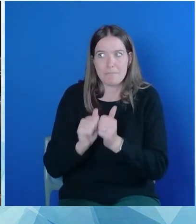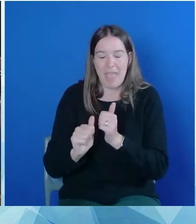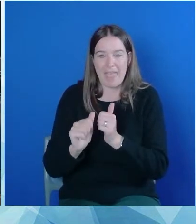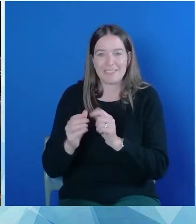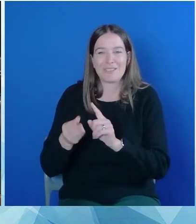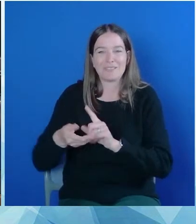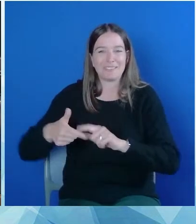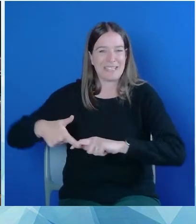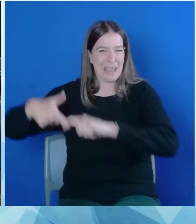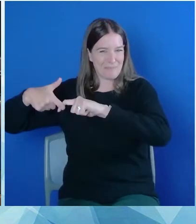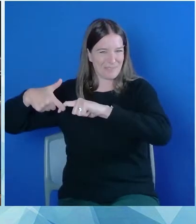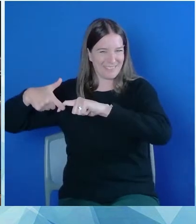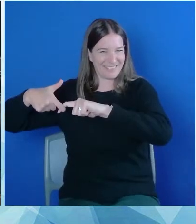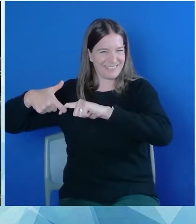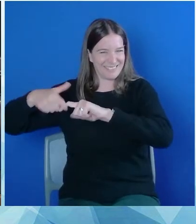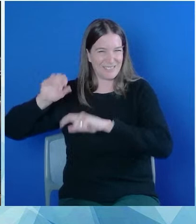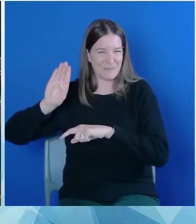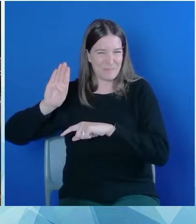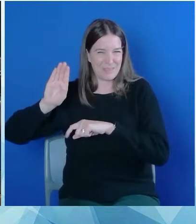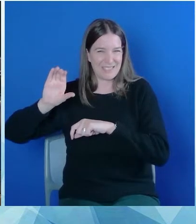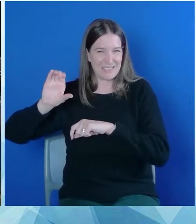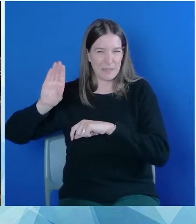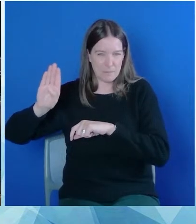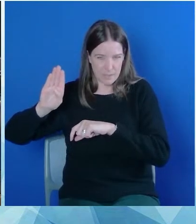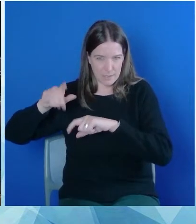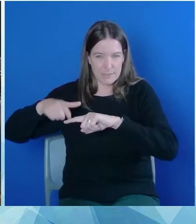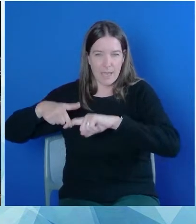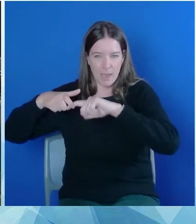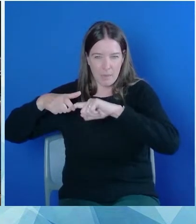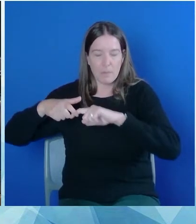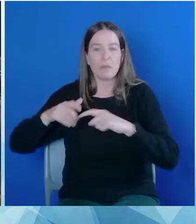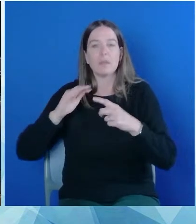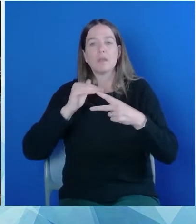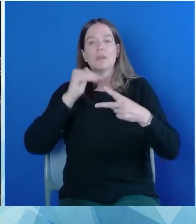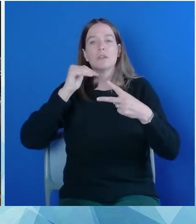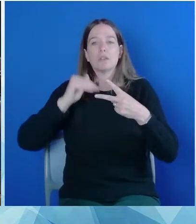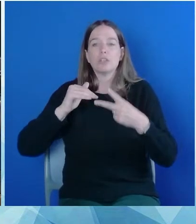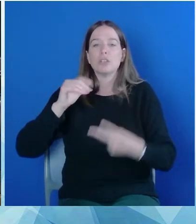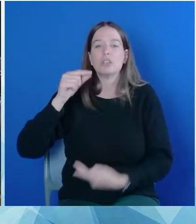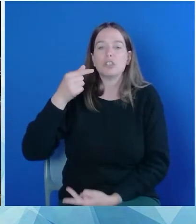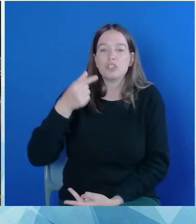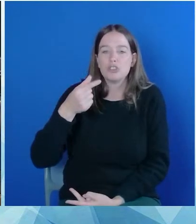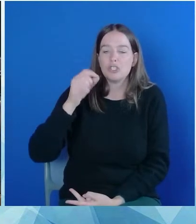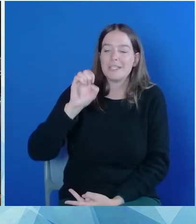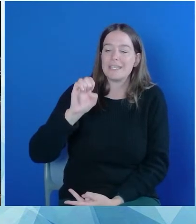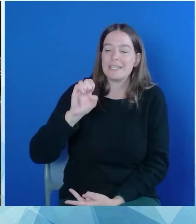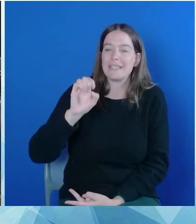tabled. Moving on to GBEAA.